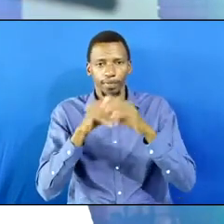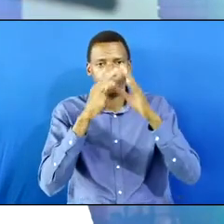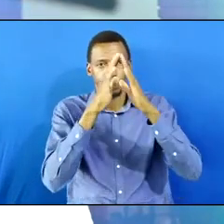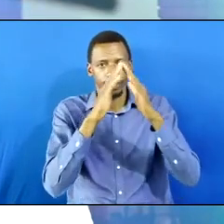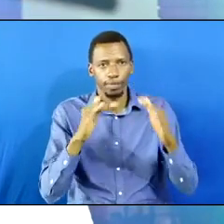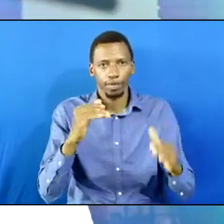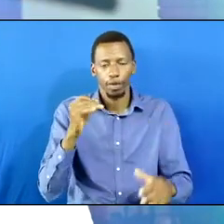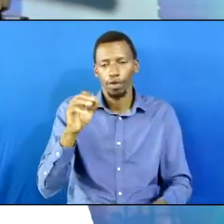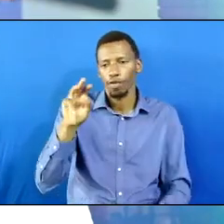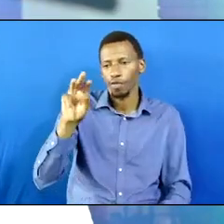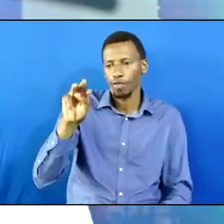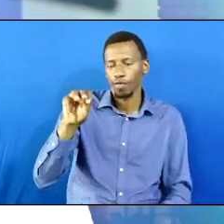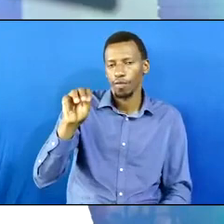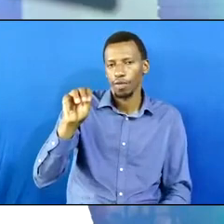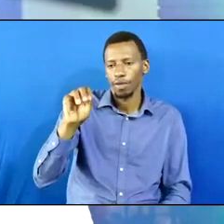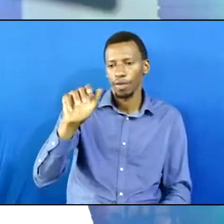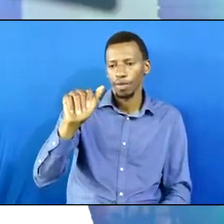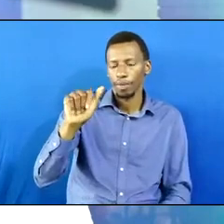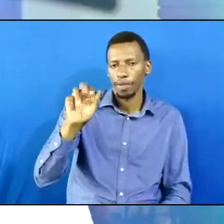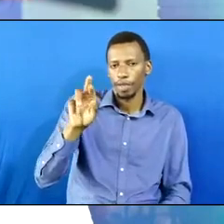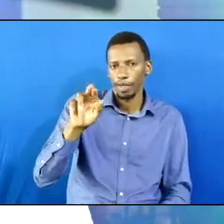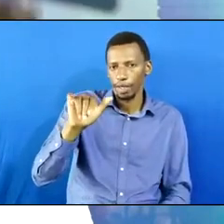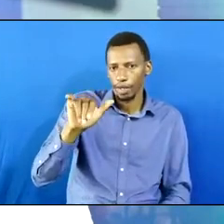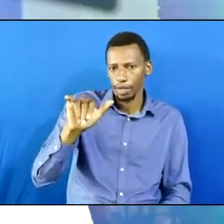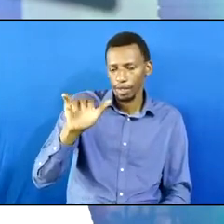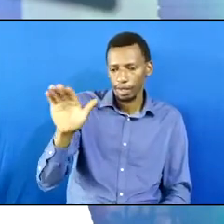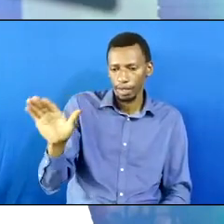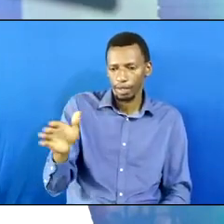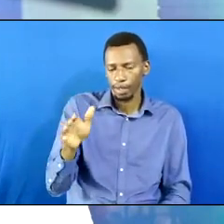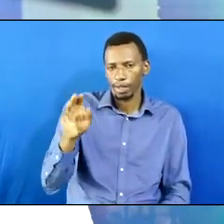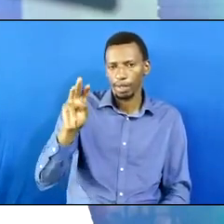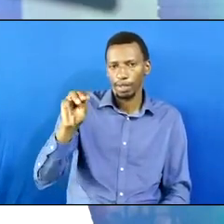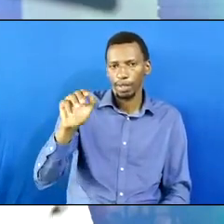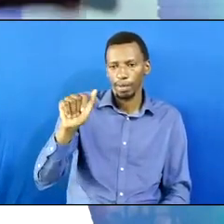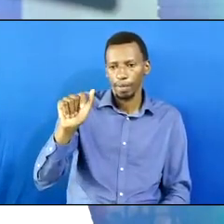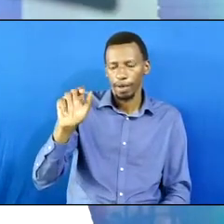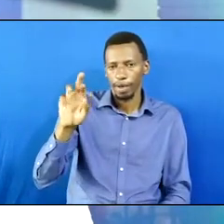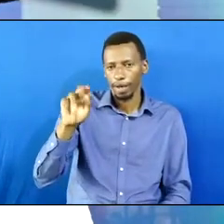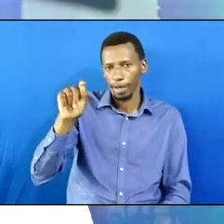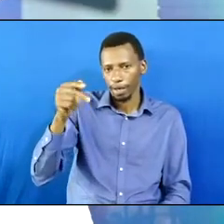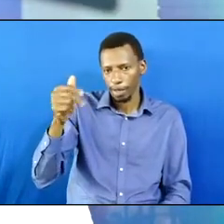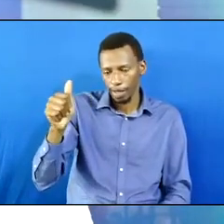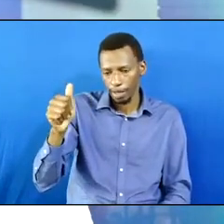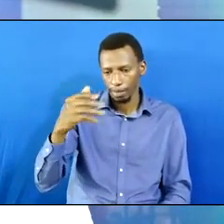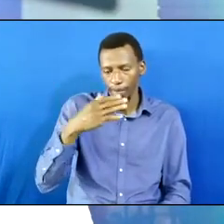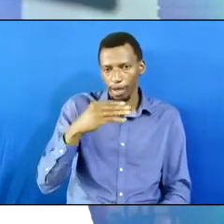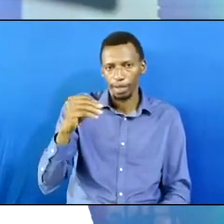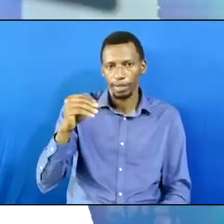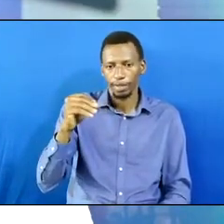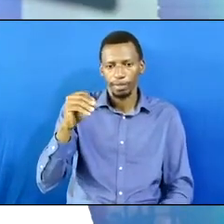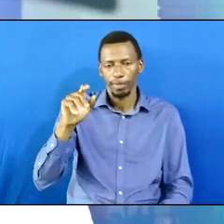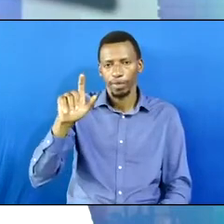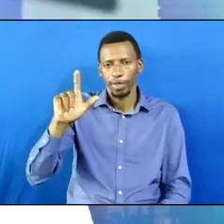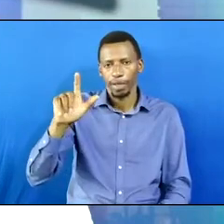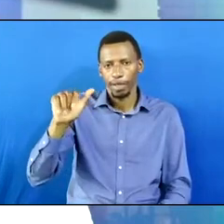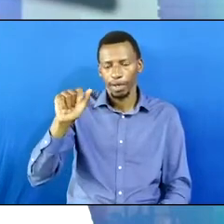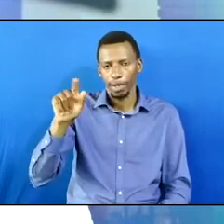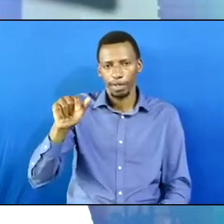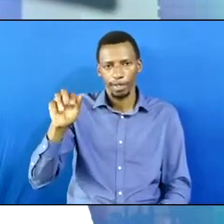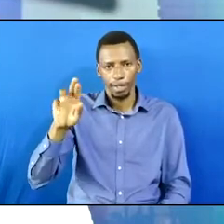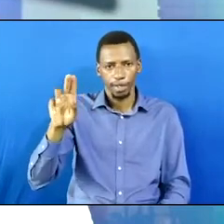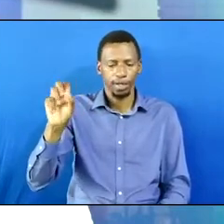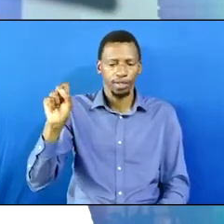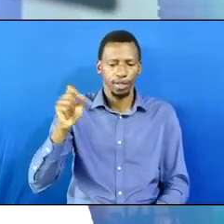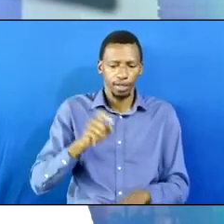Martha, Mary, and Lazarus, when that lady came with that very expensive